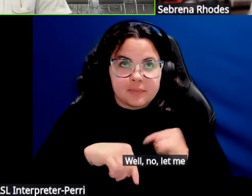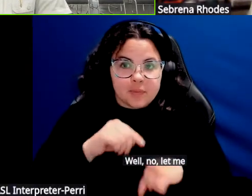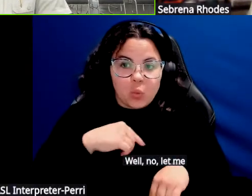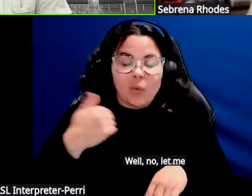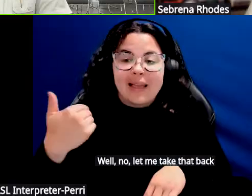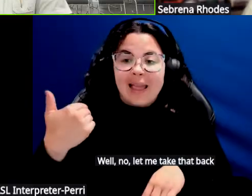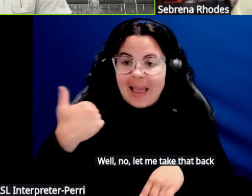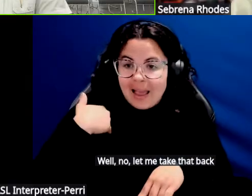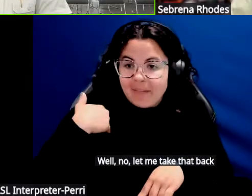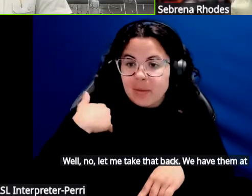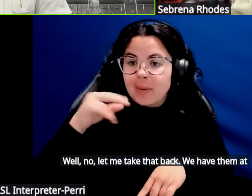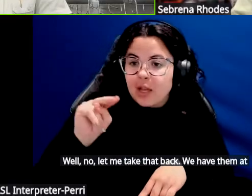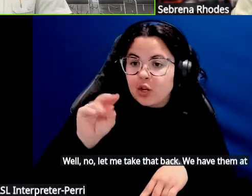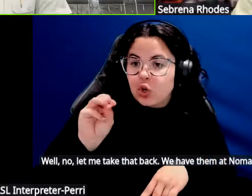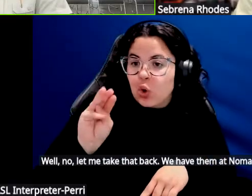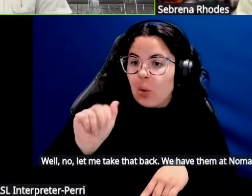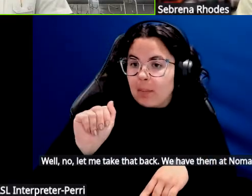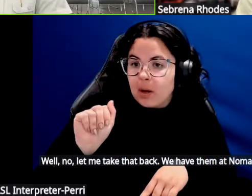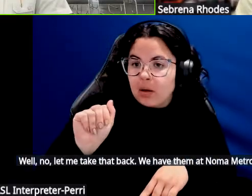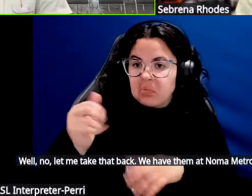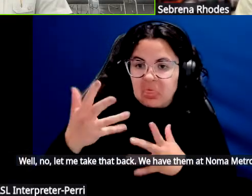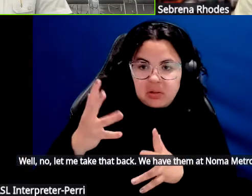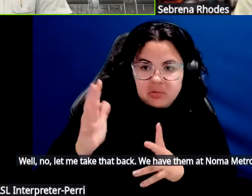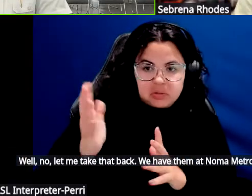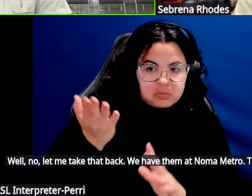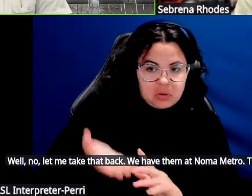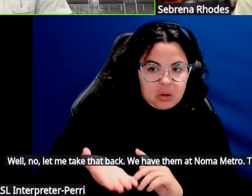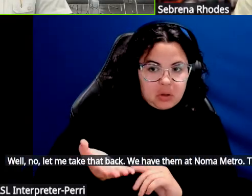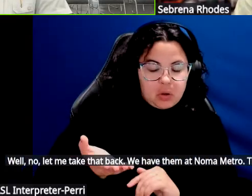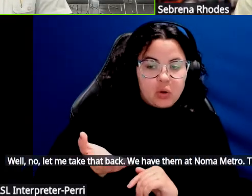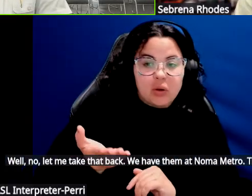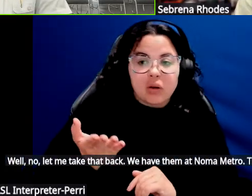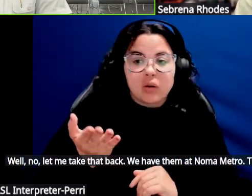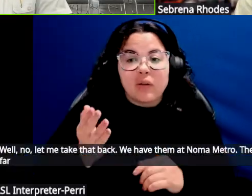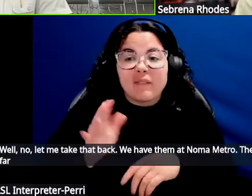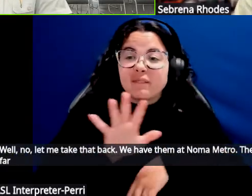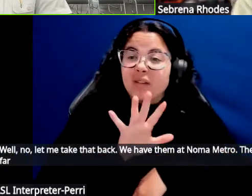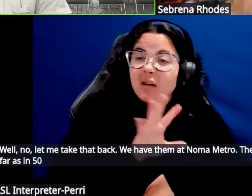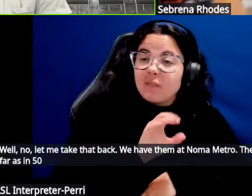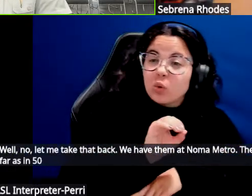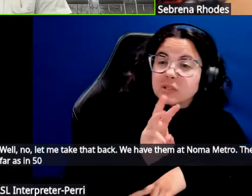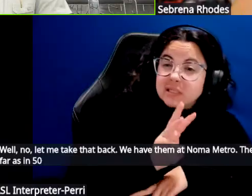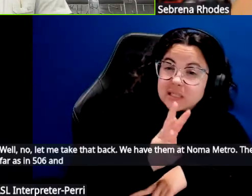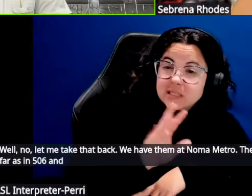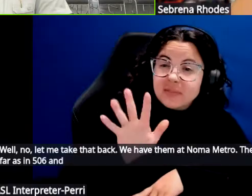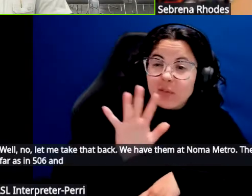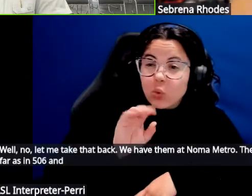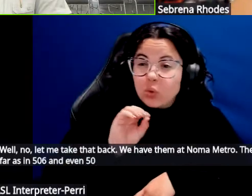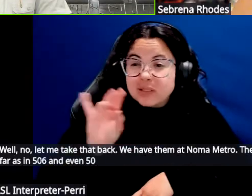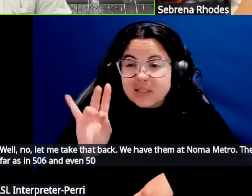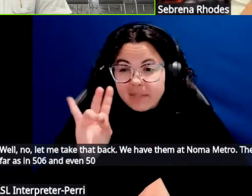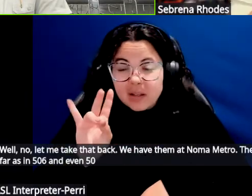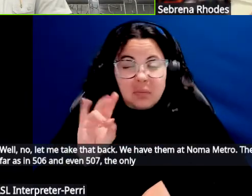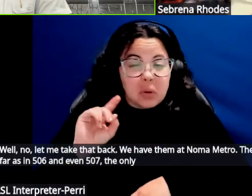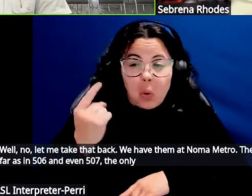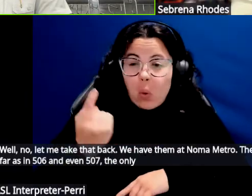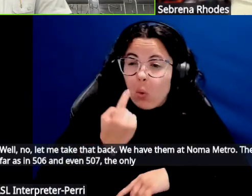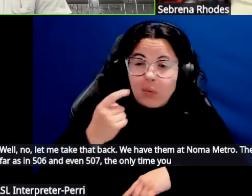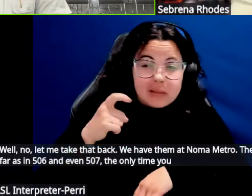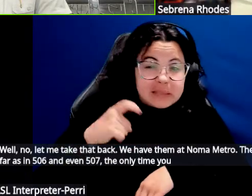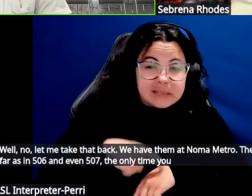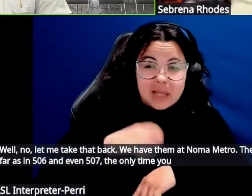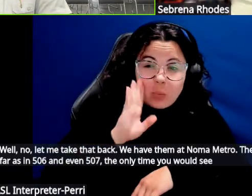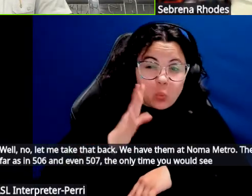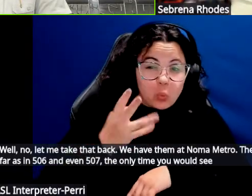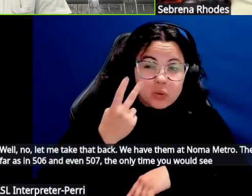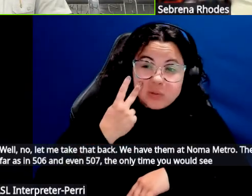them at Noma Metro. They are there. As far as in 506 and even 507, the only time you would see the